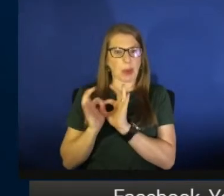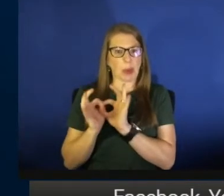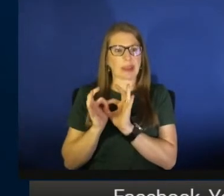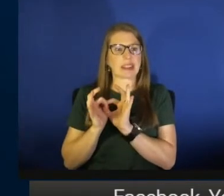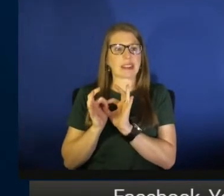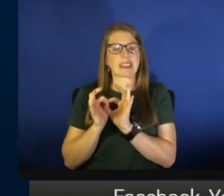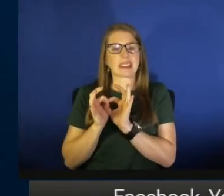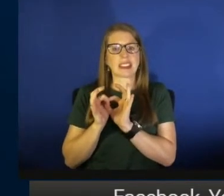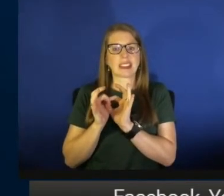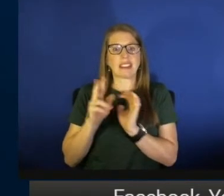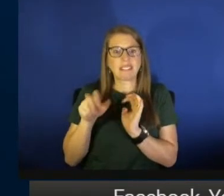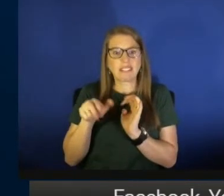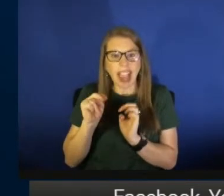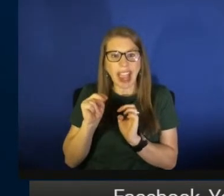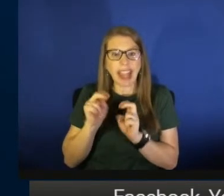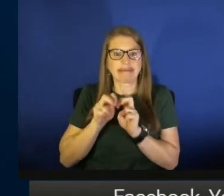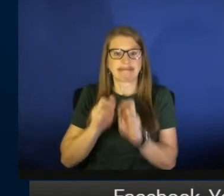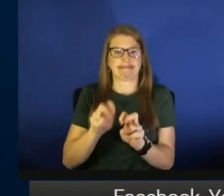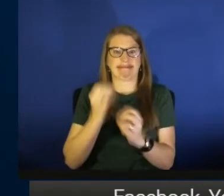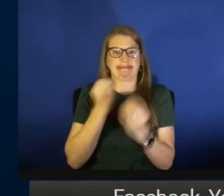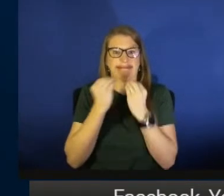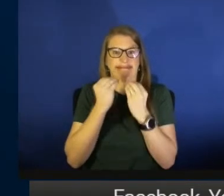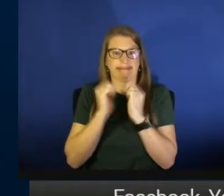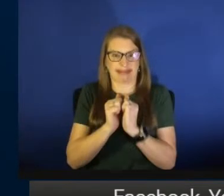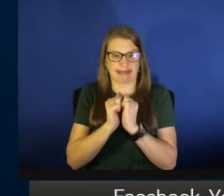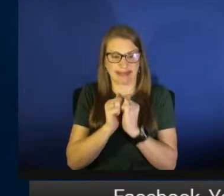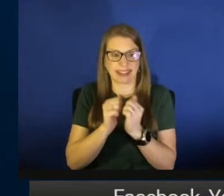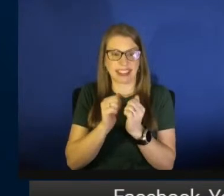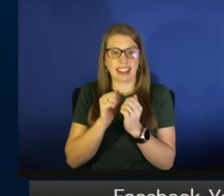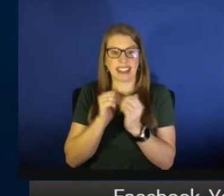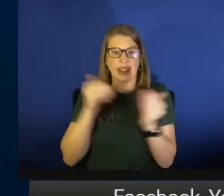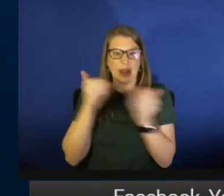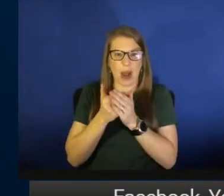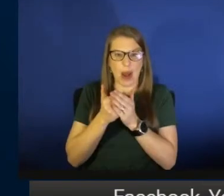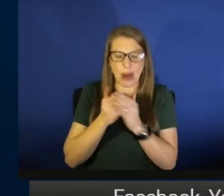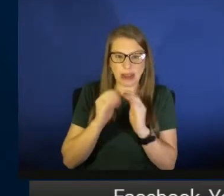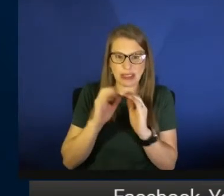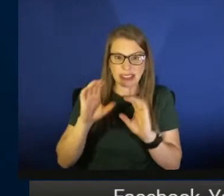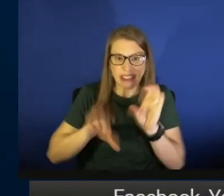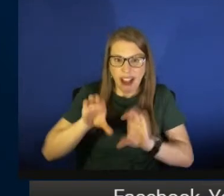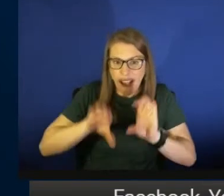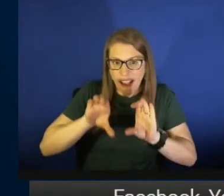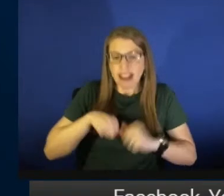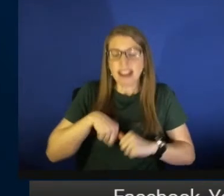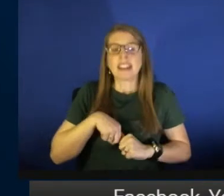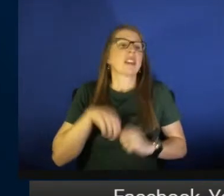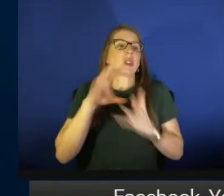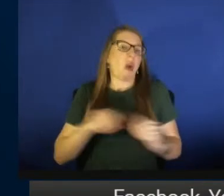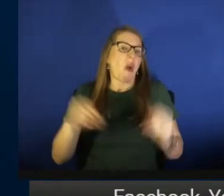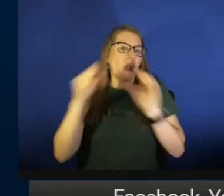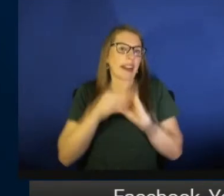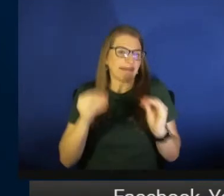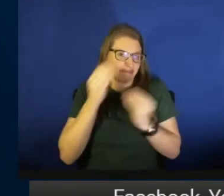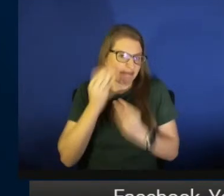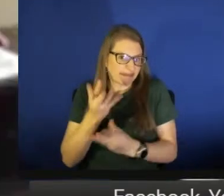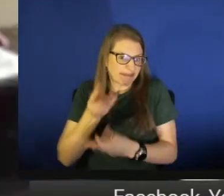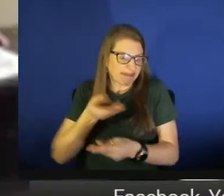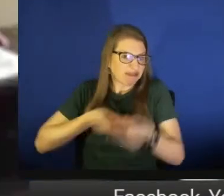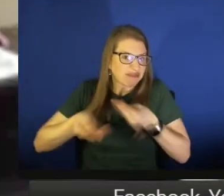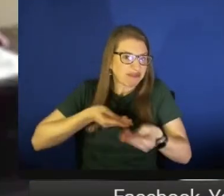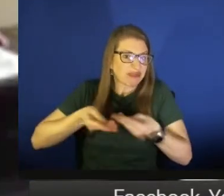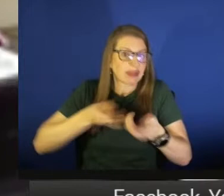together. You're eating together, close talking and sharing stories and information with each other. How did you guys manage?